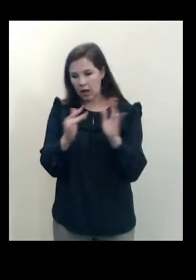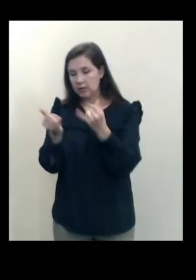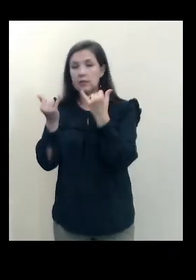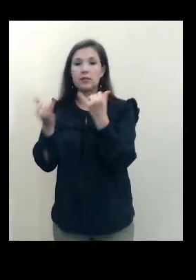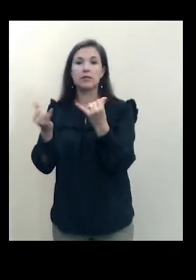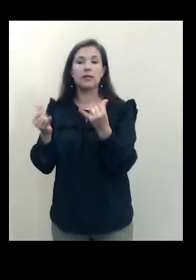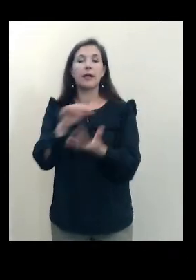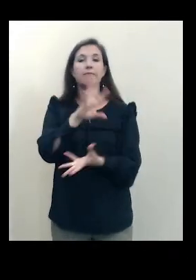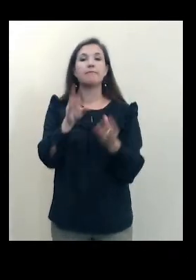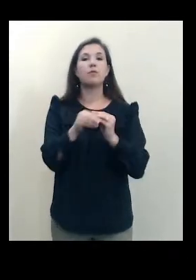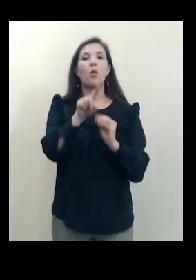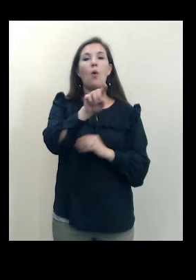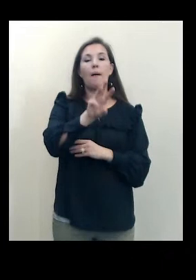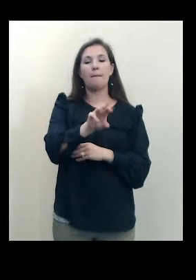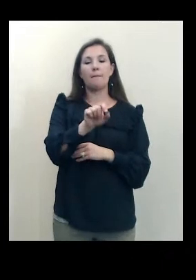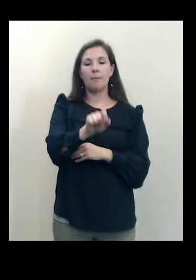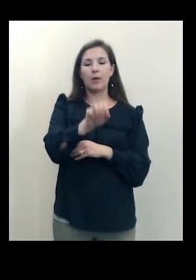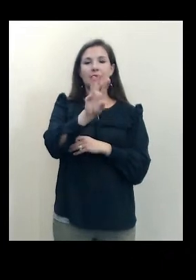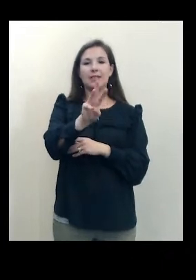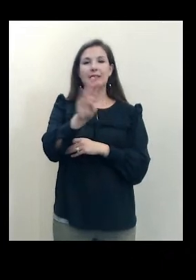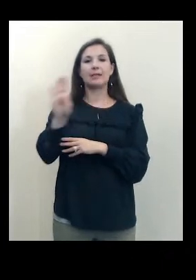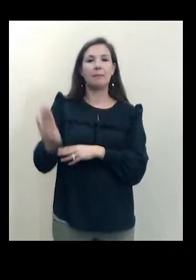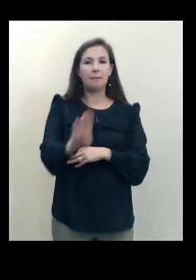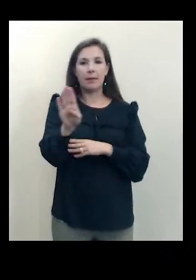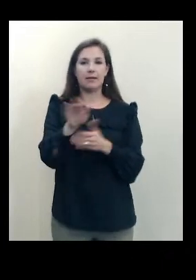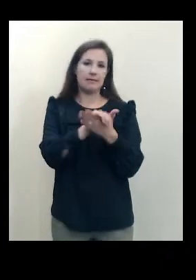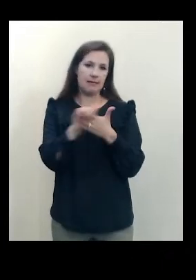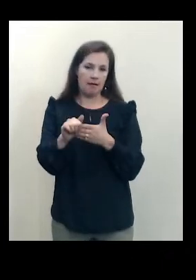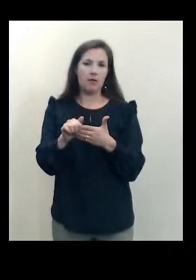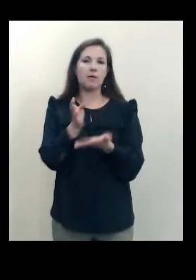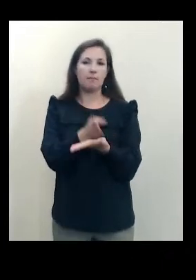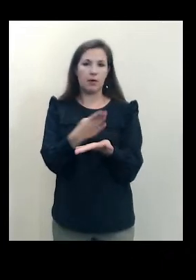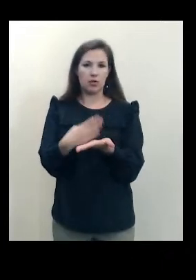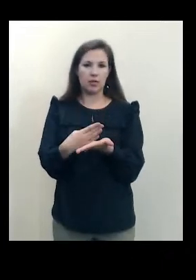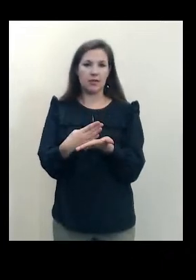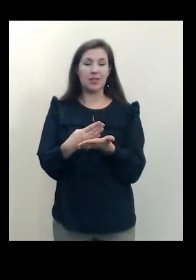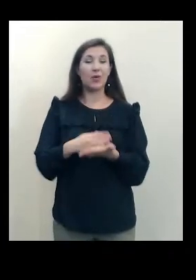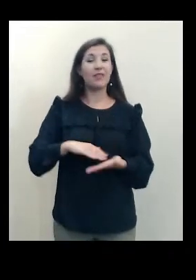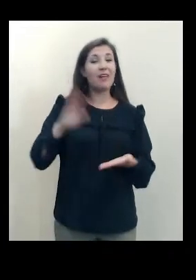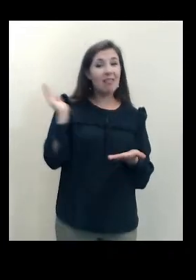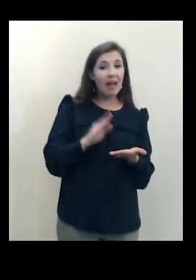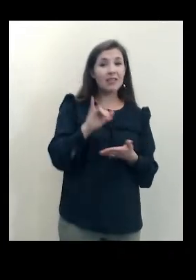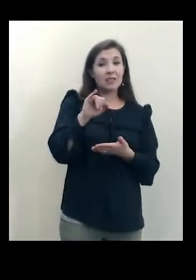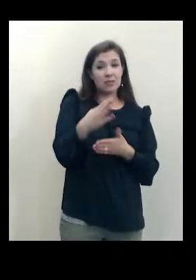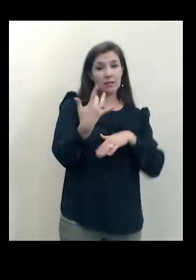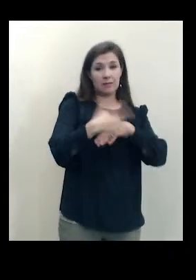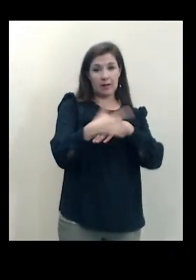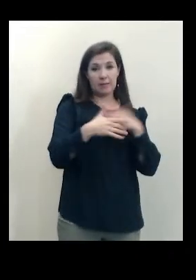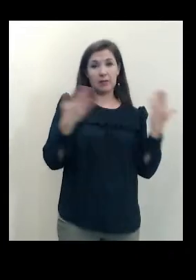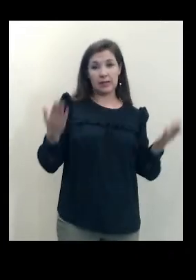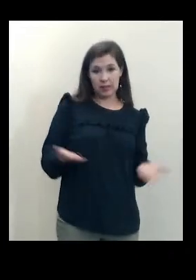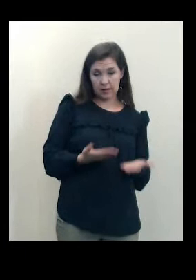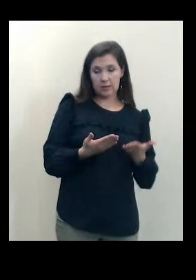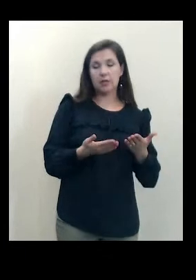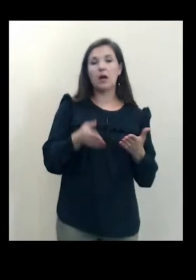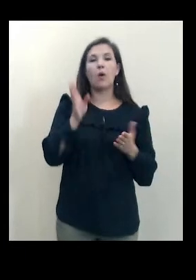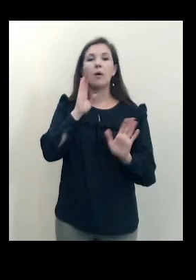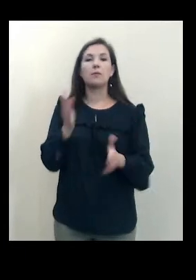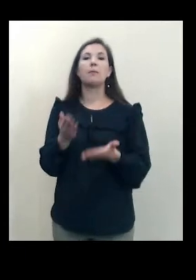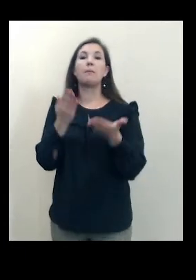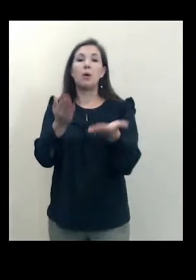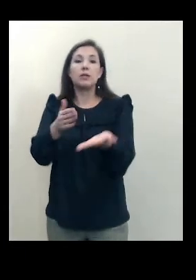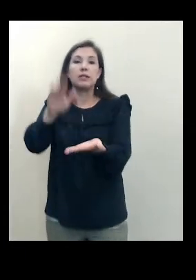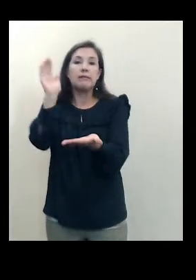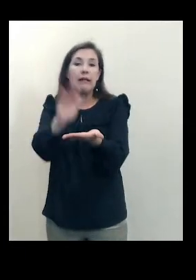a $1.66 billion budget, though we have less jobs in Erie County, and we'll propose to have